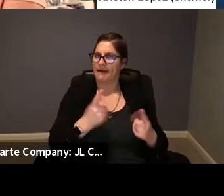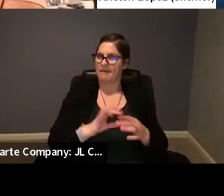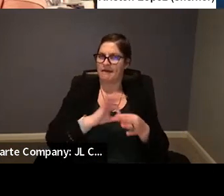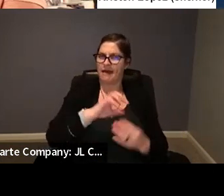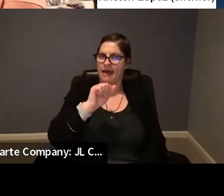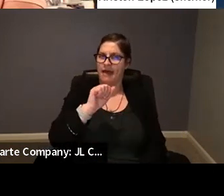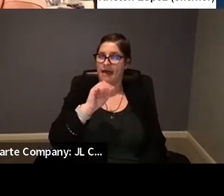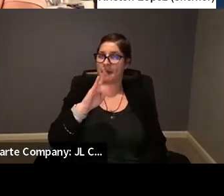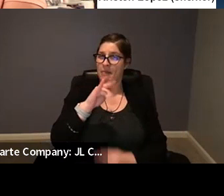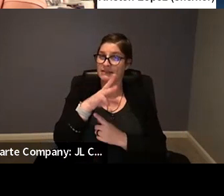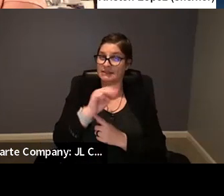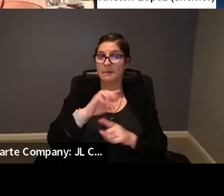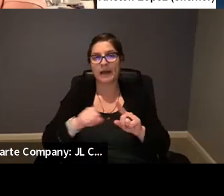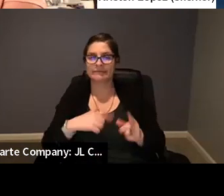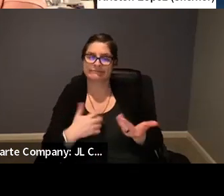before.